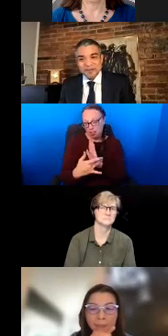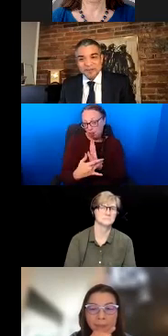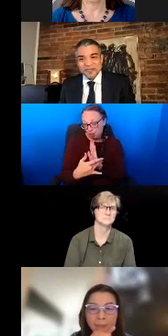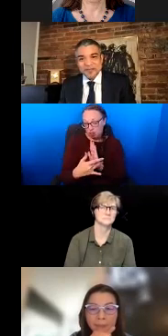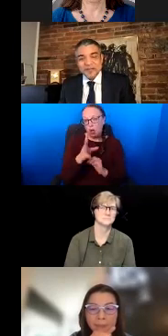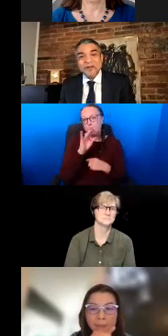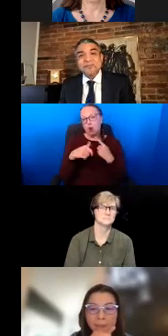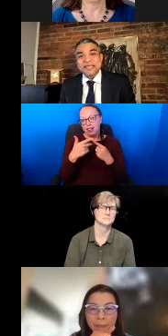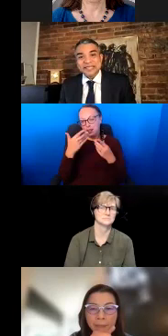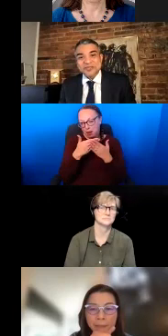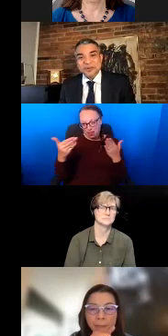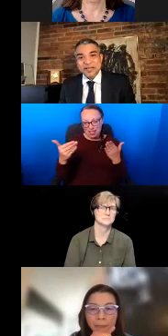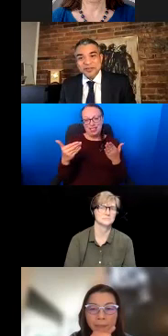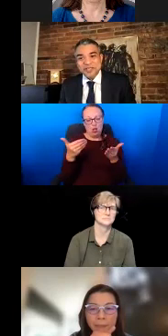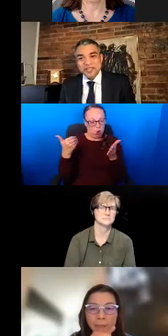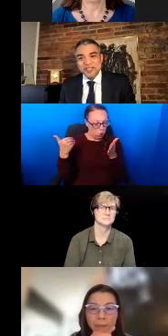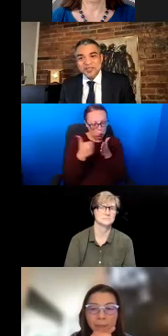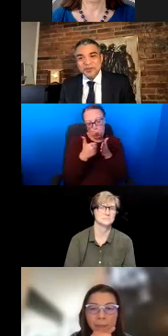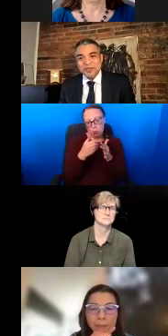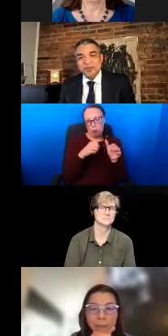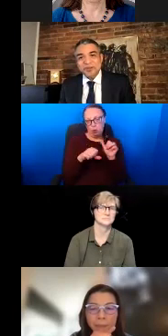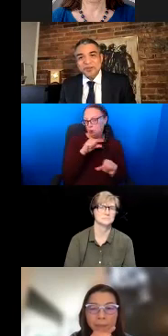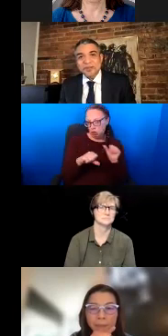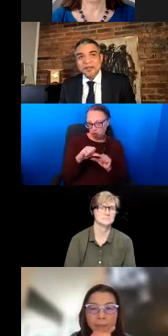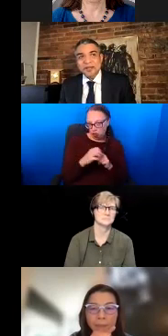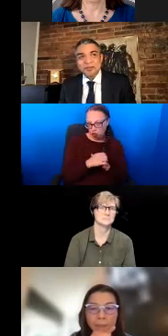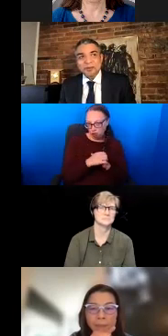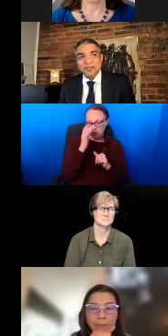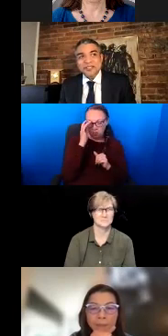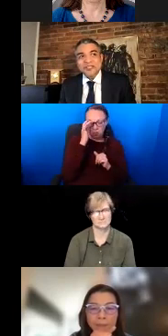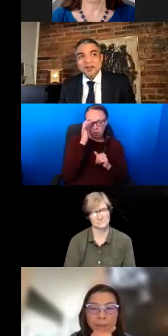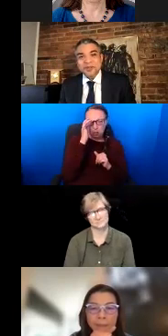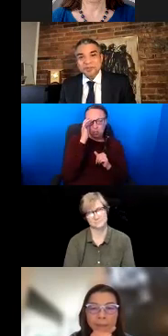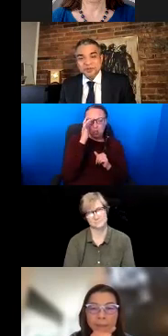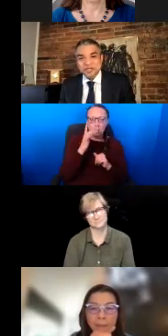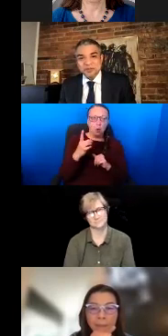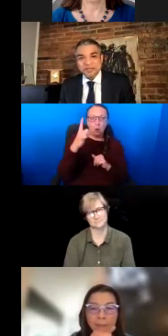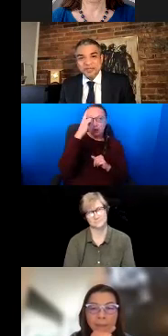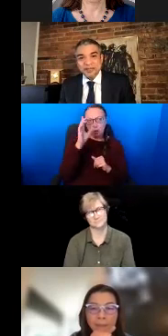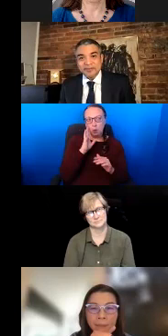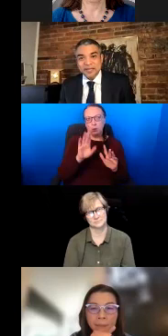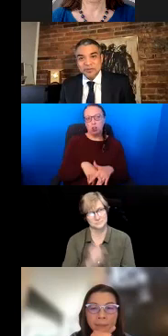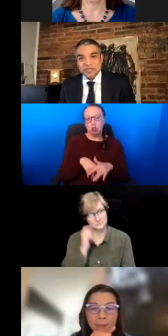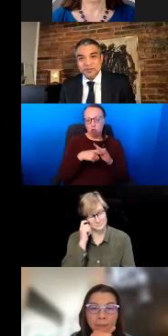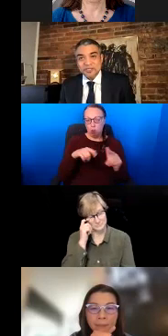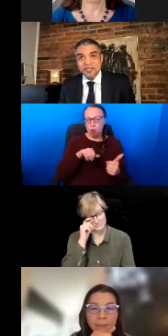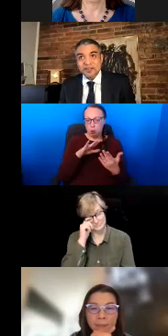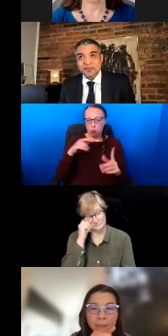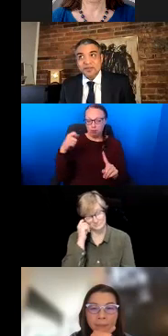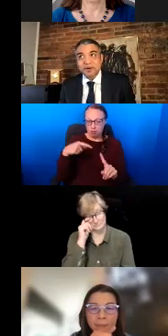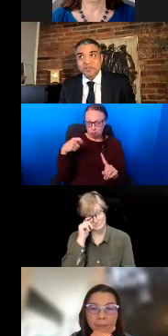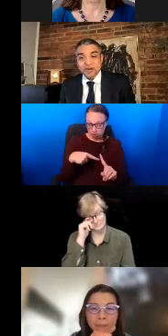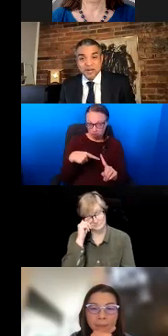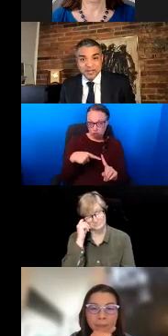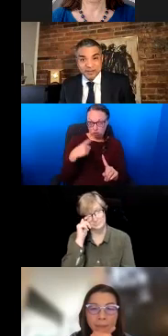are very immediate next door neighbors. And so, we thought that we would at least start with the approach of inhibitory stimulation of